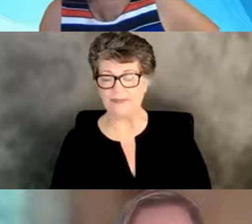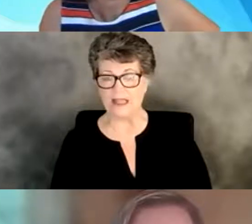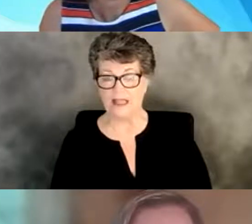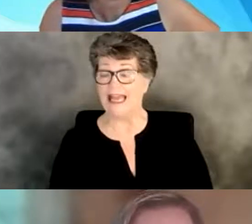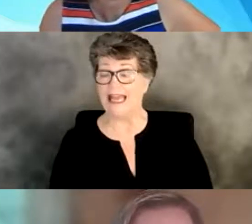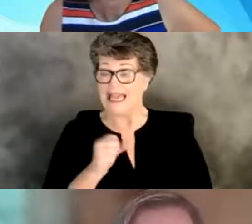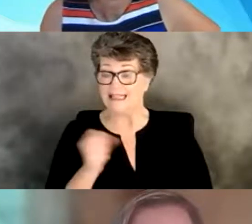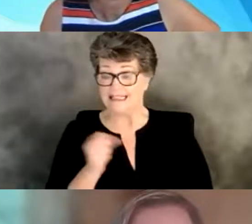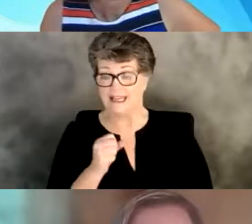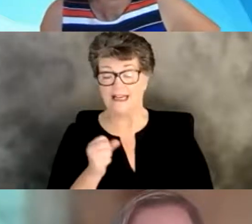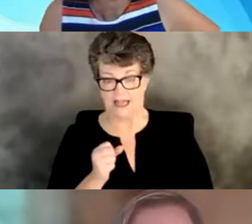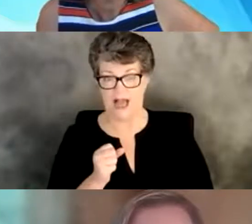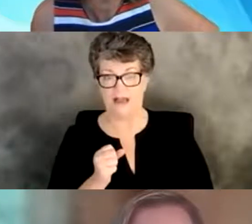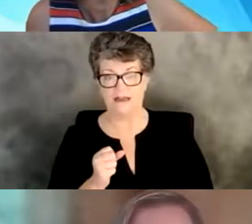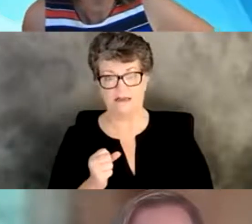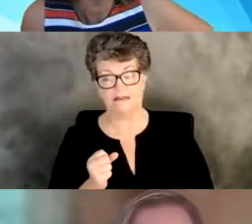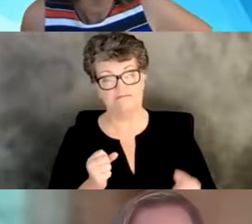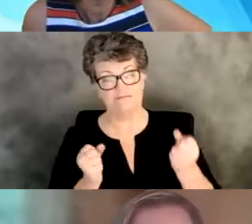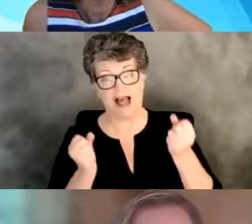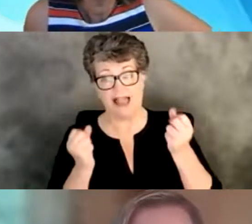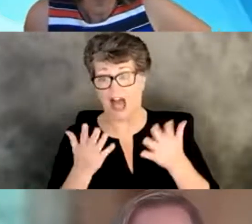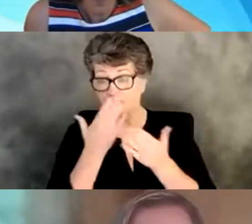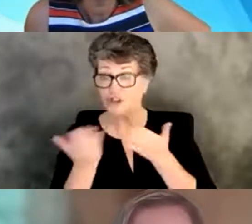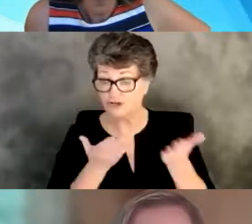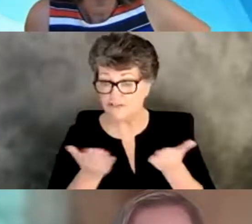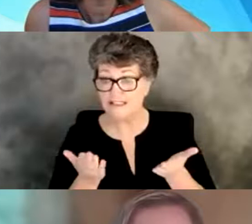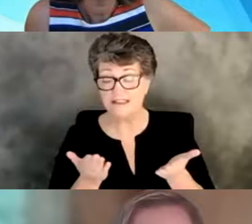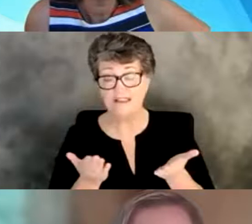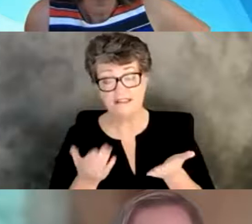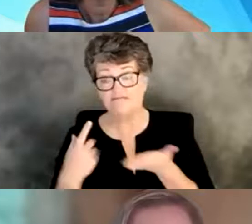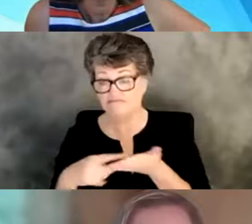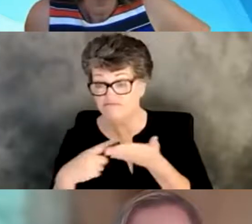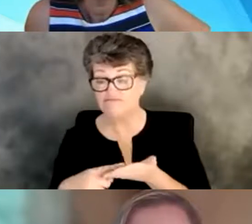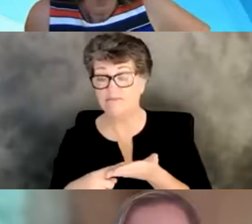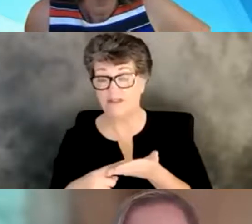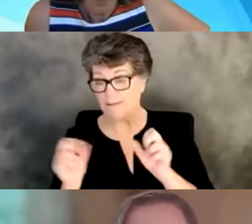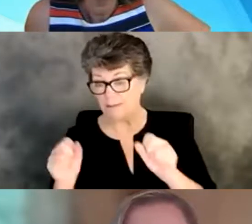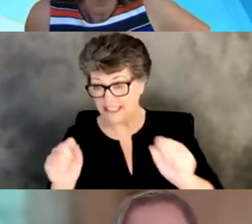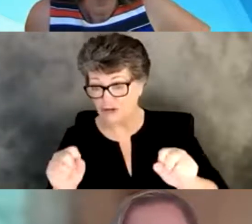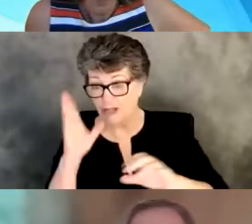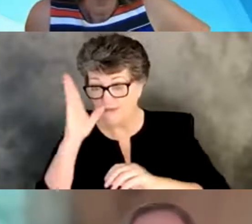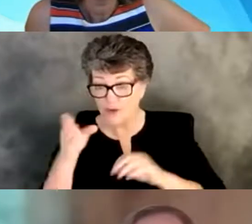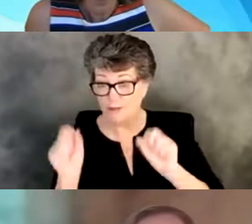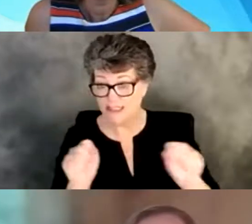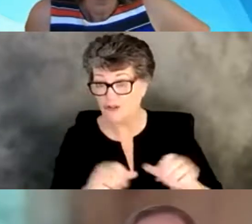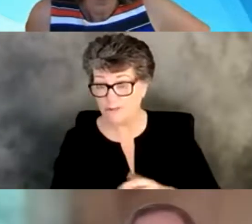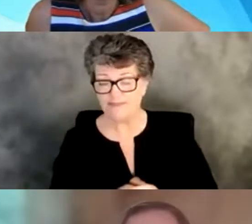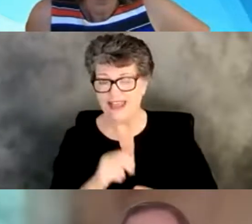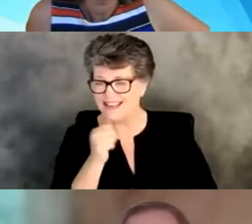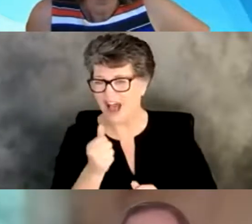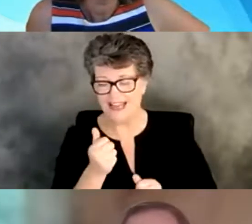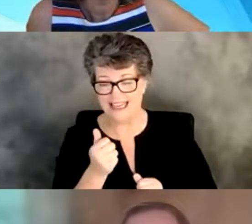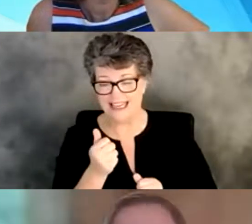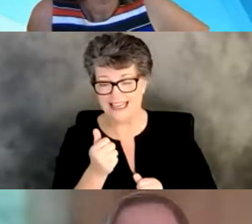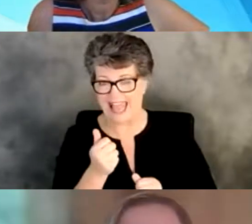Yes, a lot of good services and a lot of potential are coming up, but not everybody